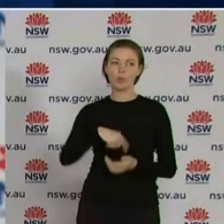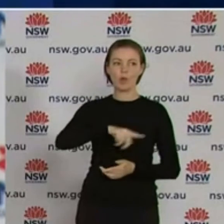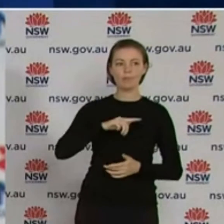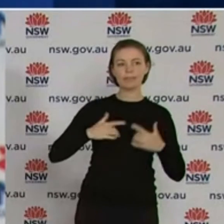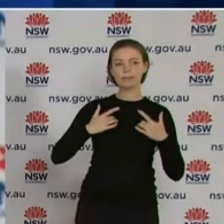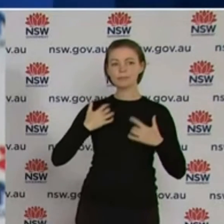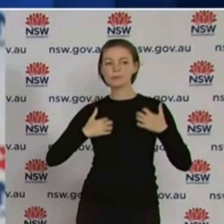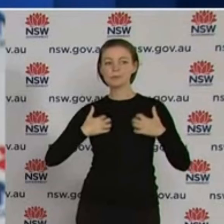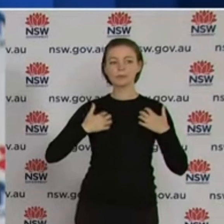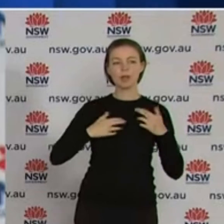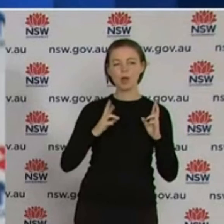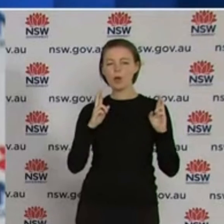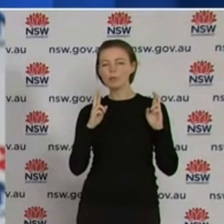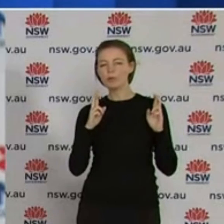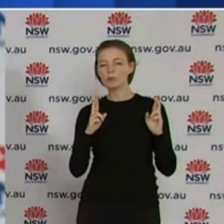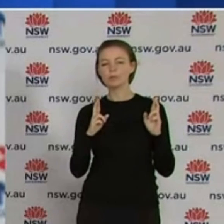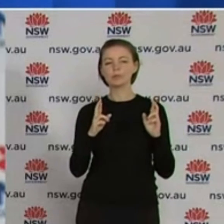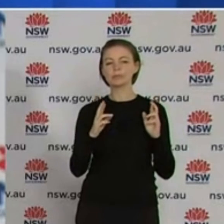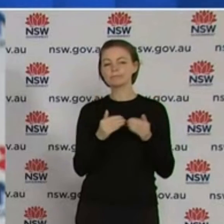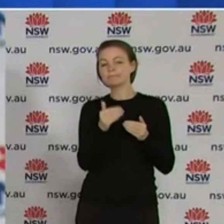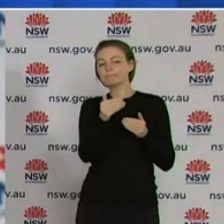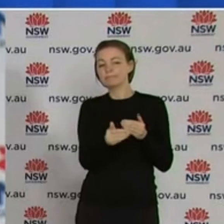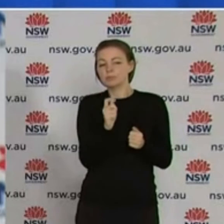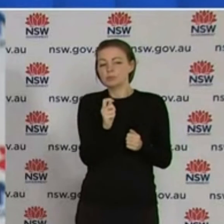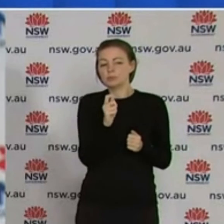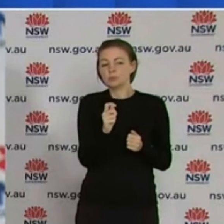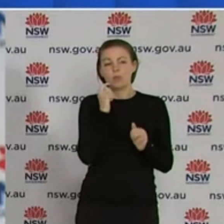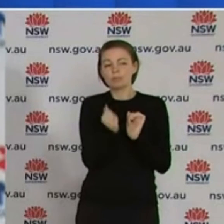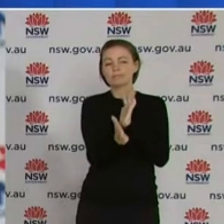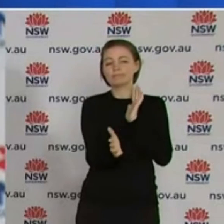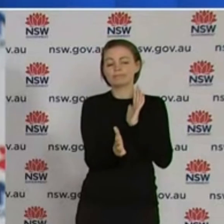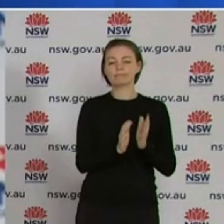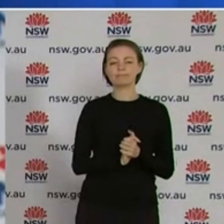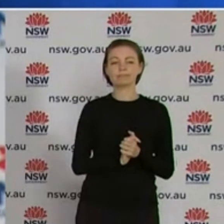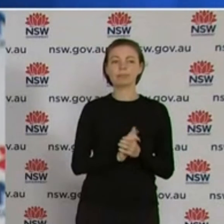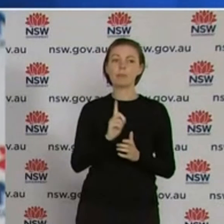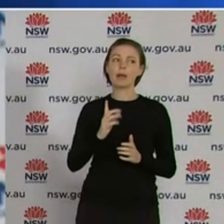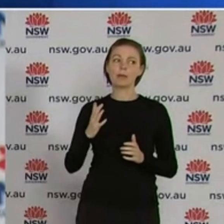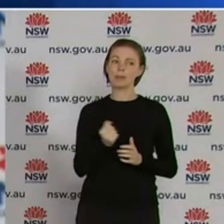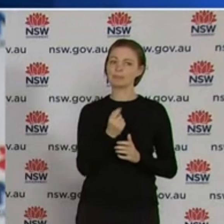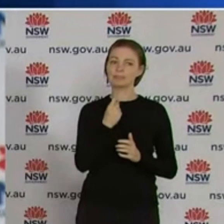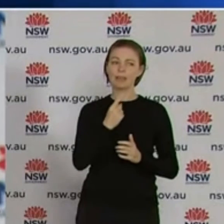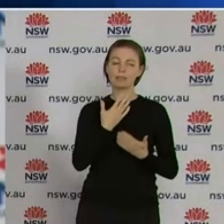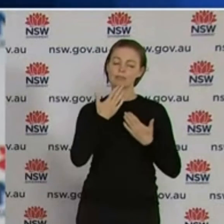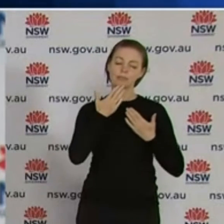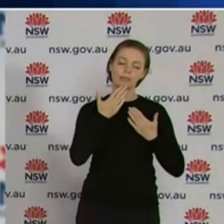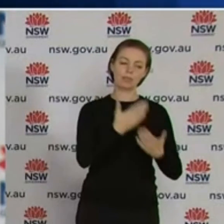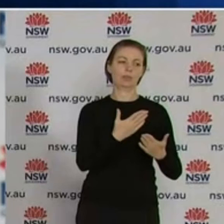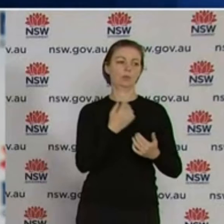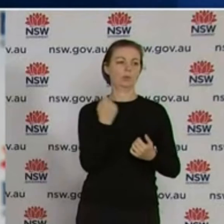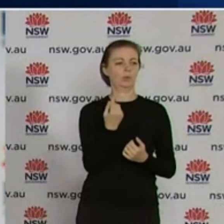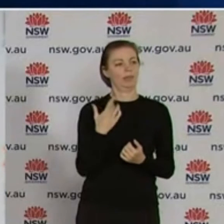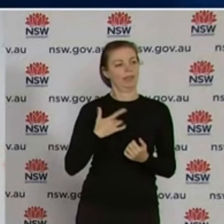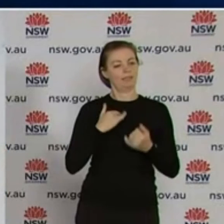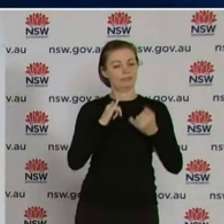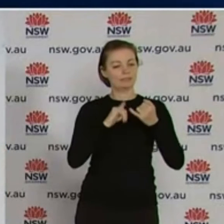of the tunnel, and all of us want to support each other during this time. But my biggest thanks today must go to the communities of Western and South Western